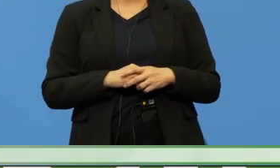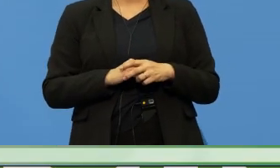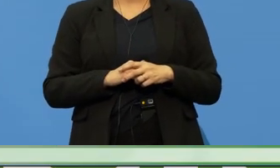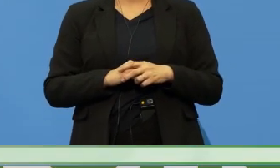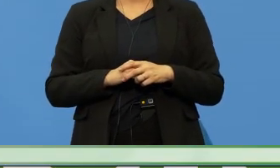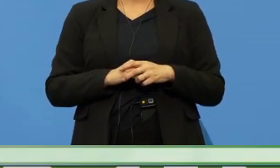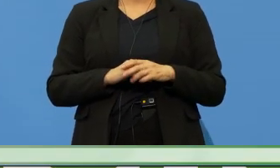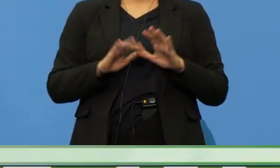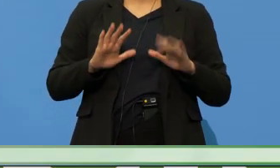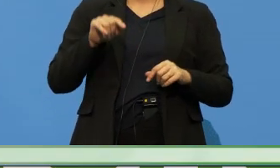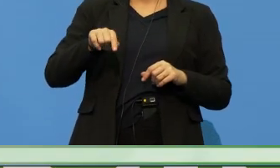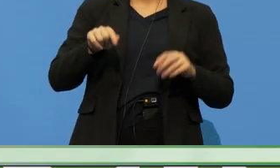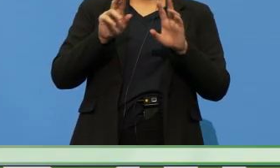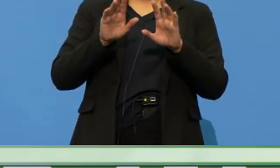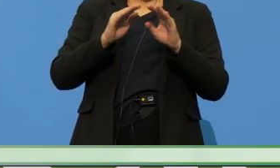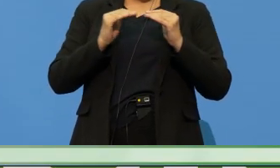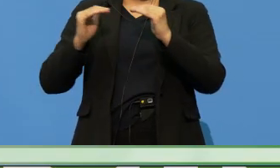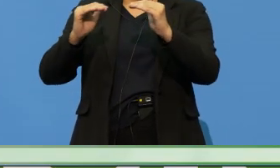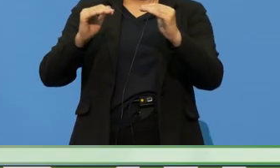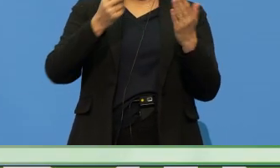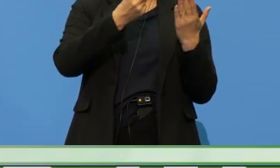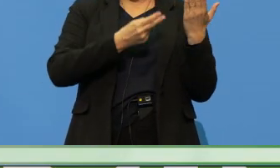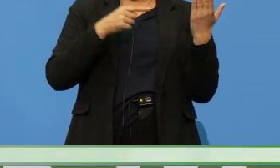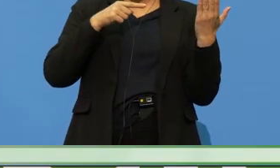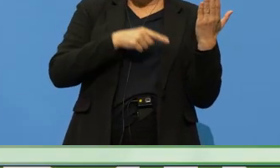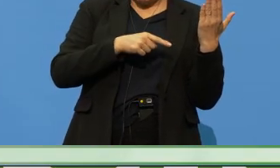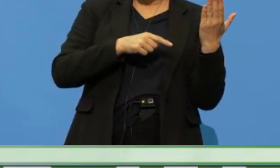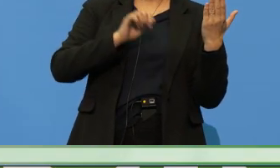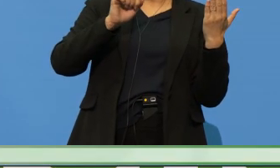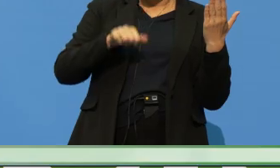furthermore, universal design can also be practiced not only as a solution, but as a